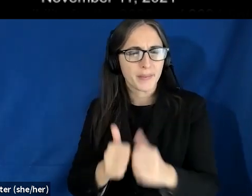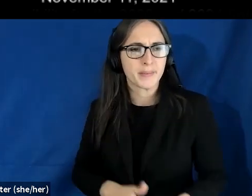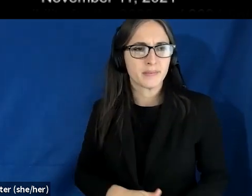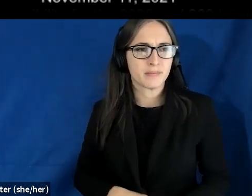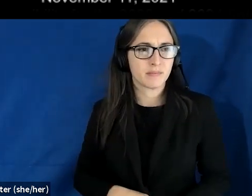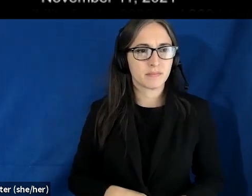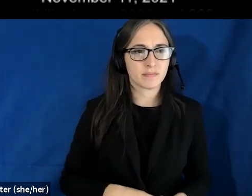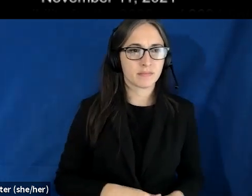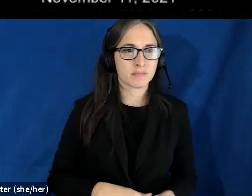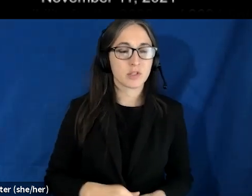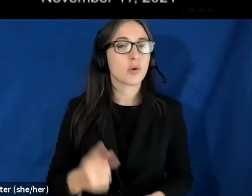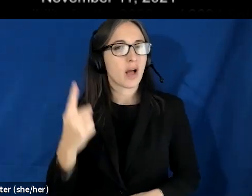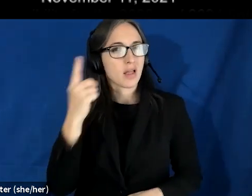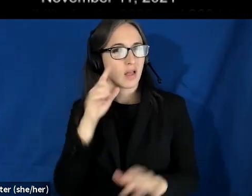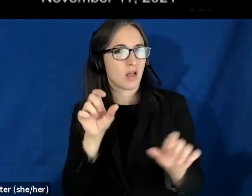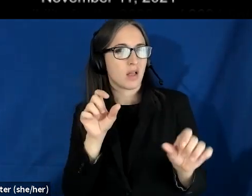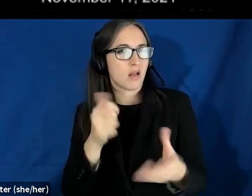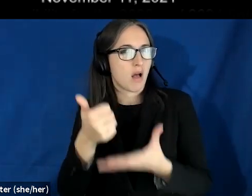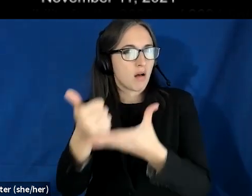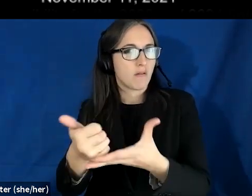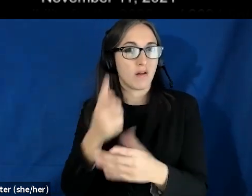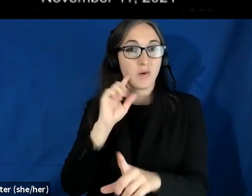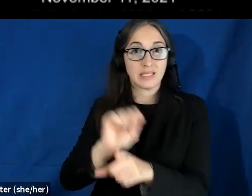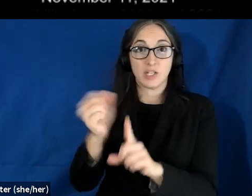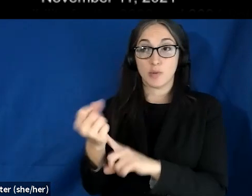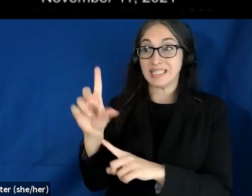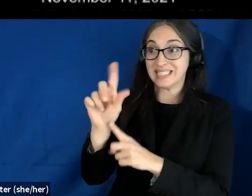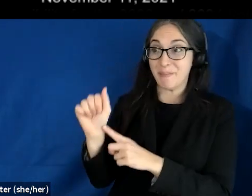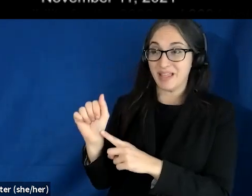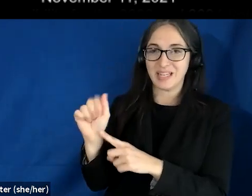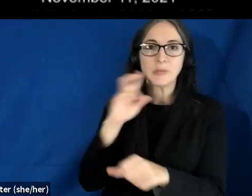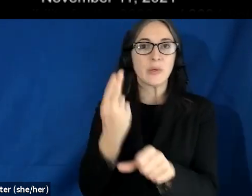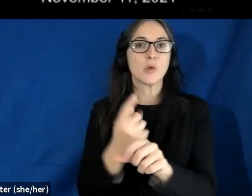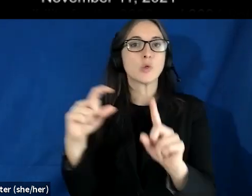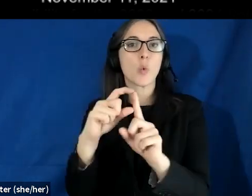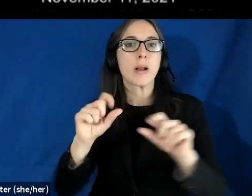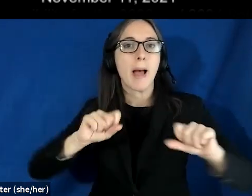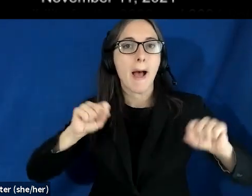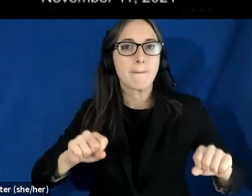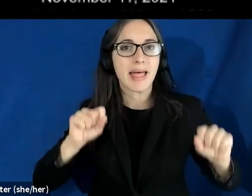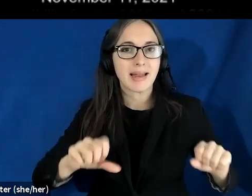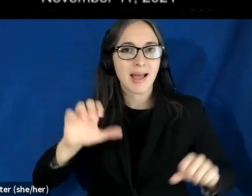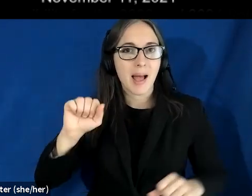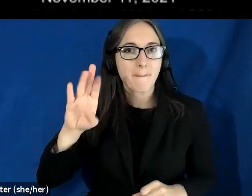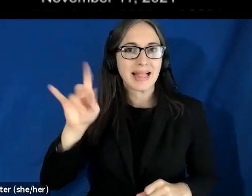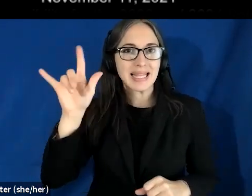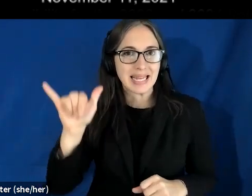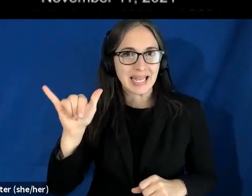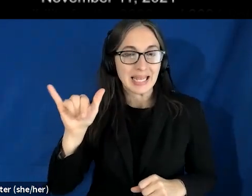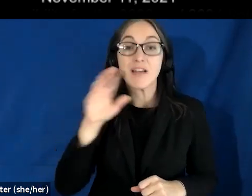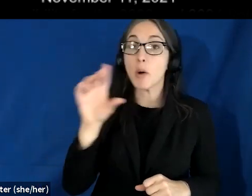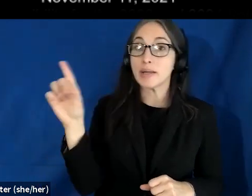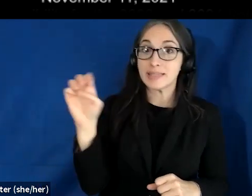of disability to use the word ability, because in DEI, I think we should be looking at the diversity in abilities we